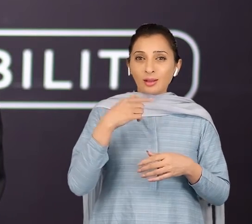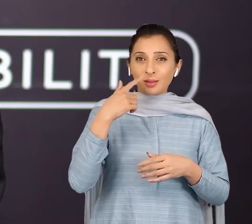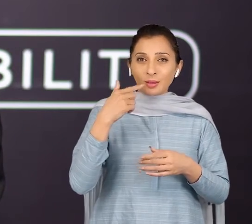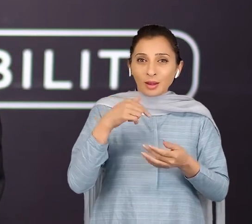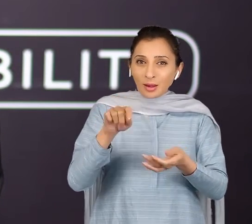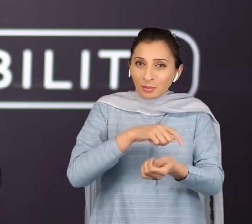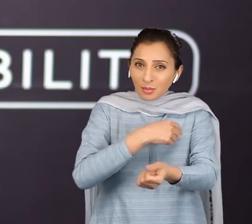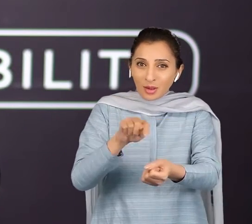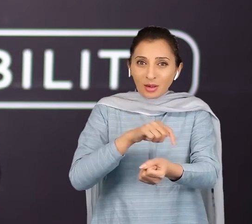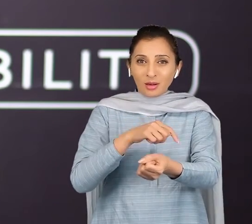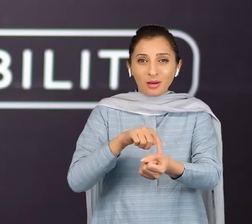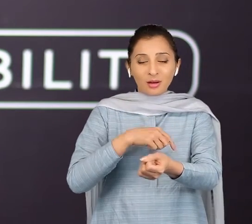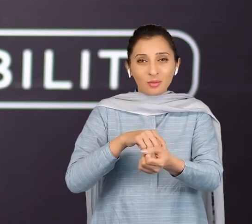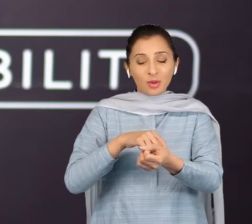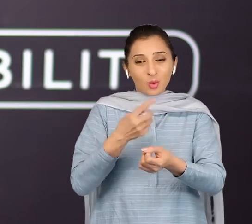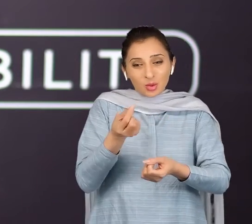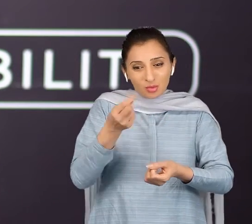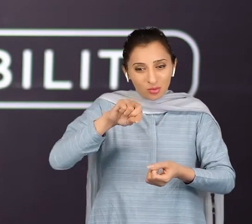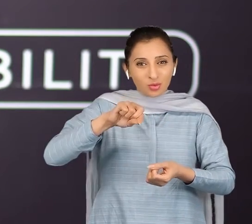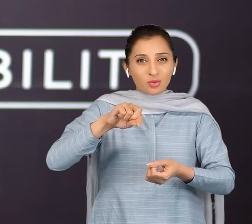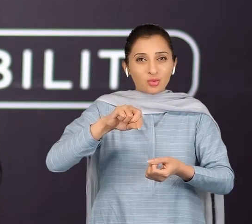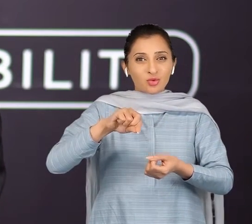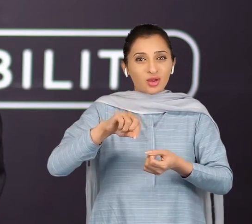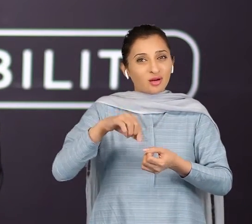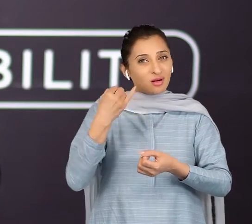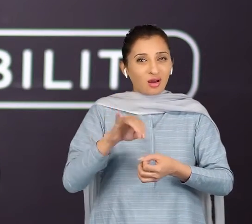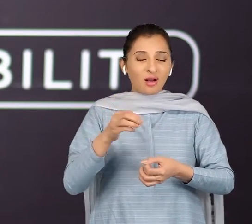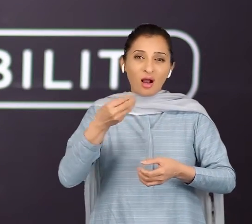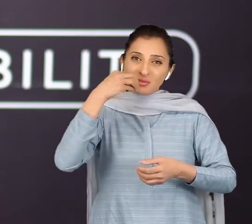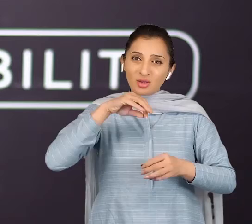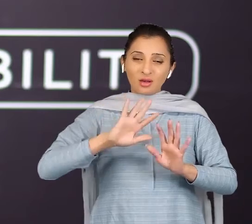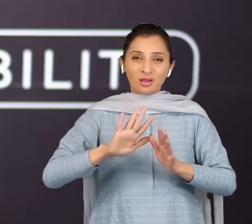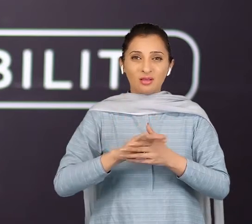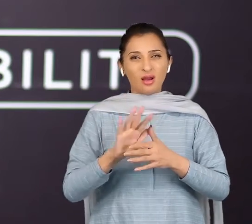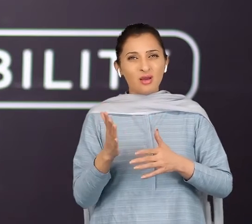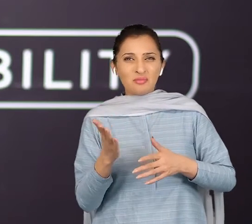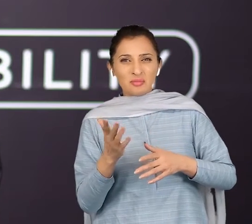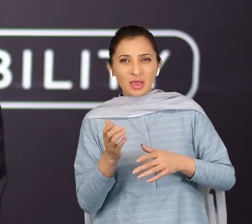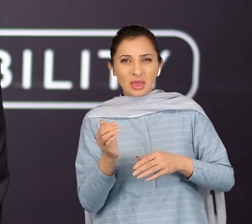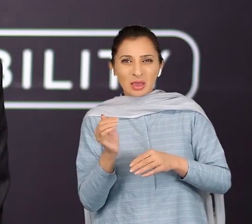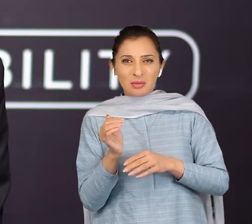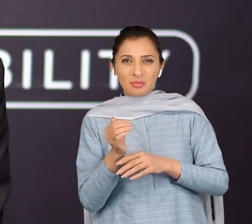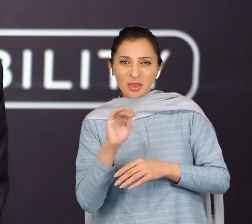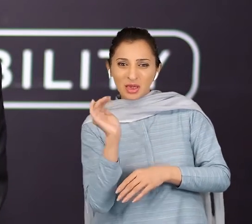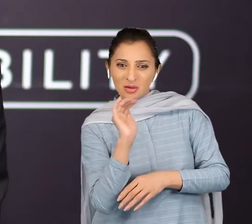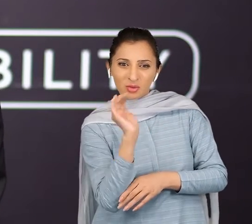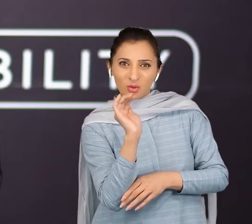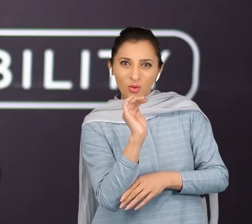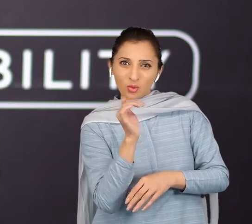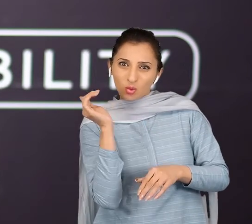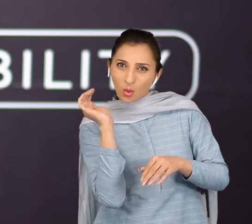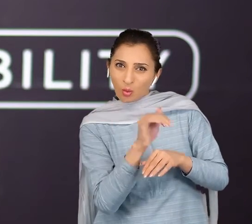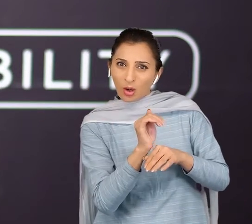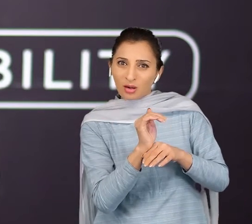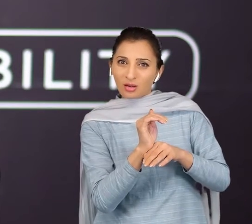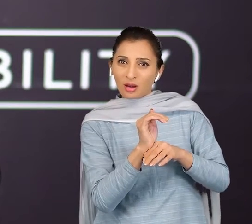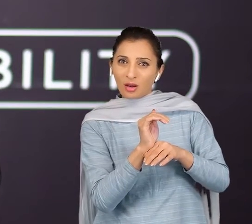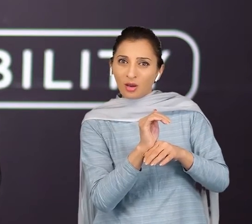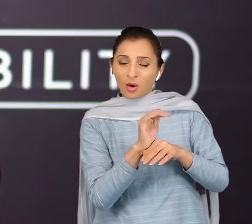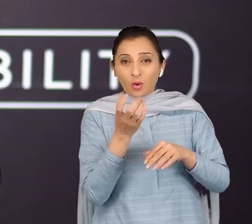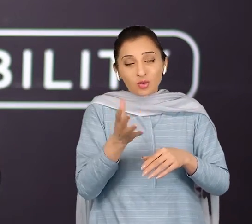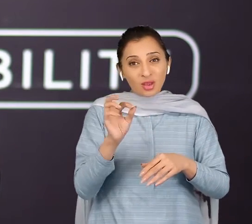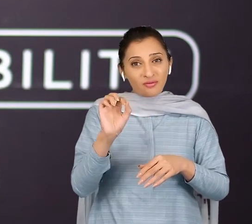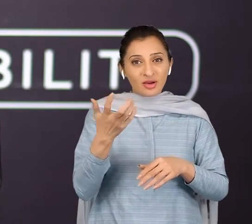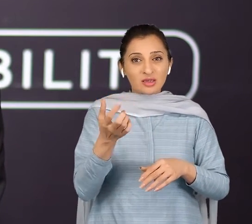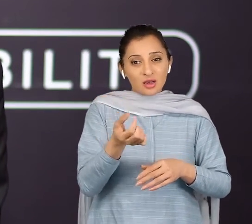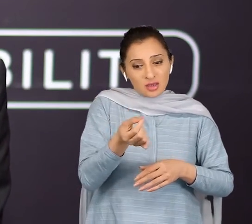found out that, she had ingested something poisonous. Our vets thought that maybe it was a snake. which had caused her, blood